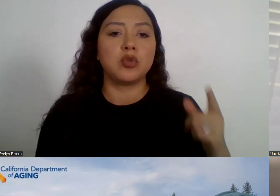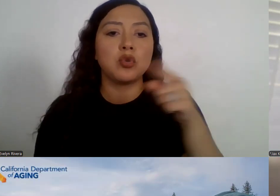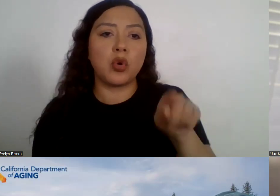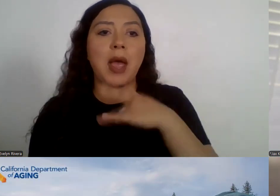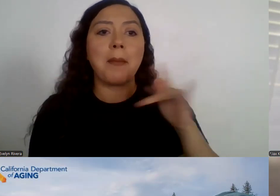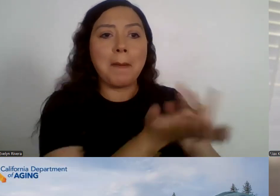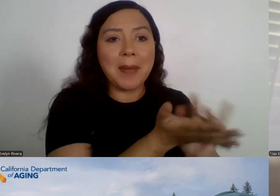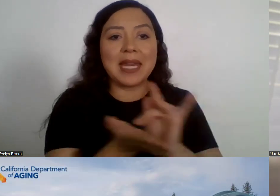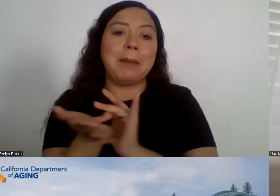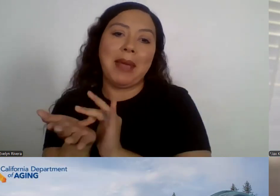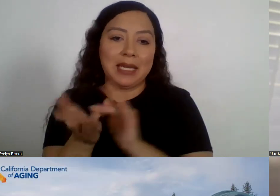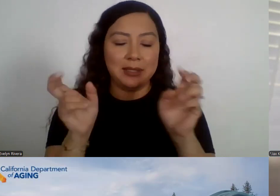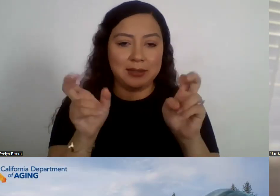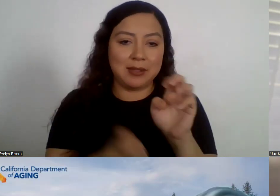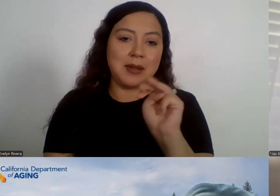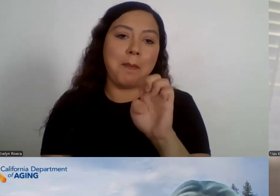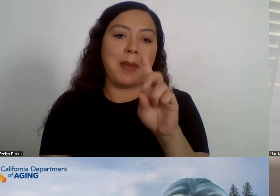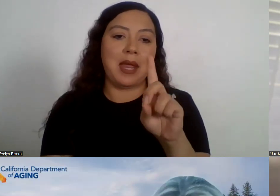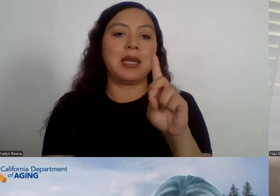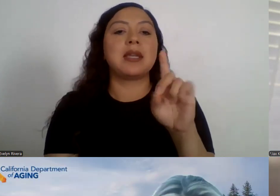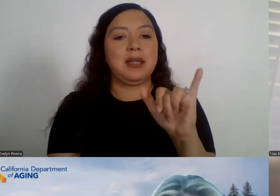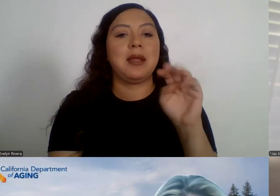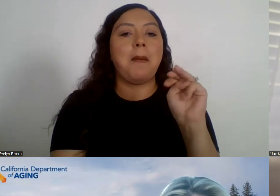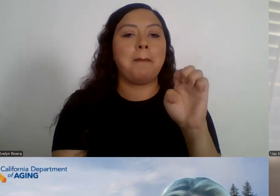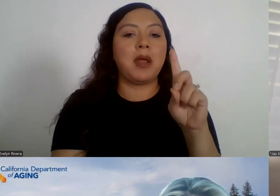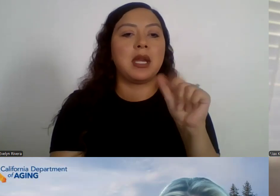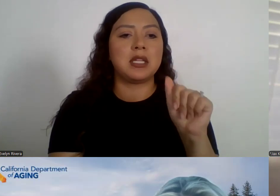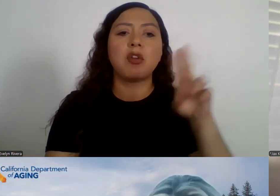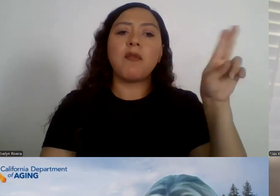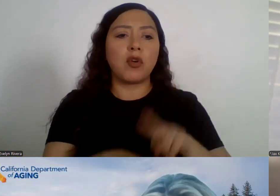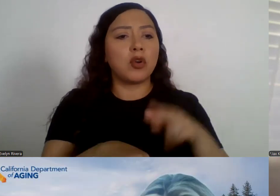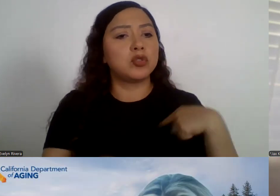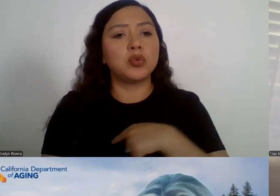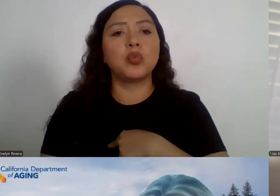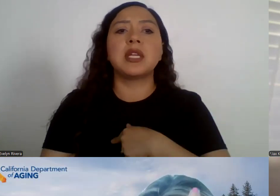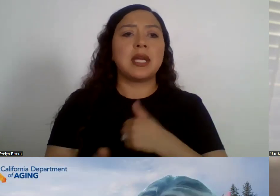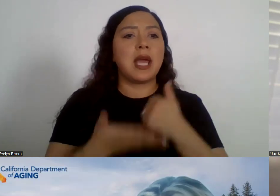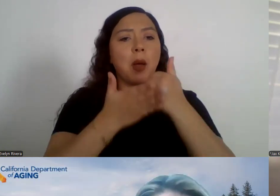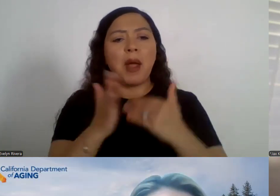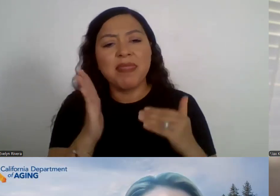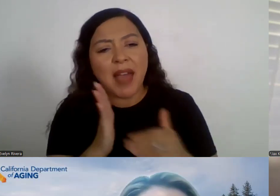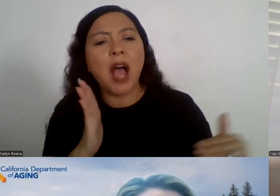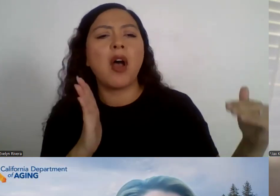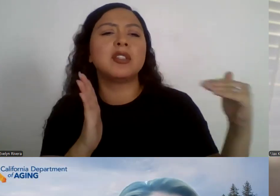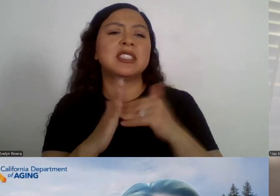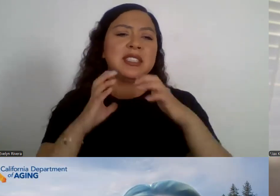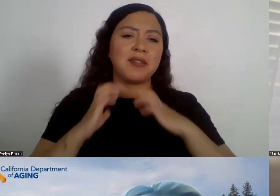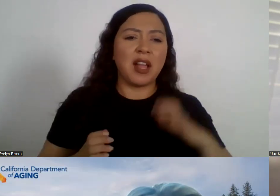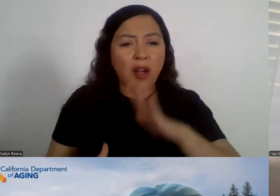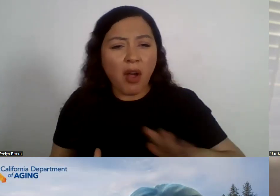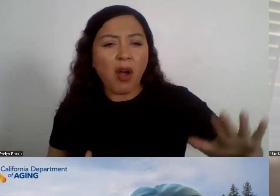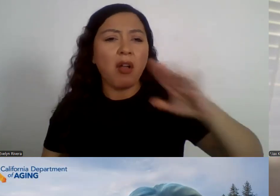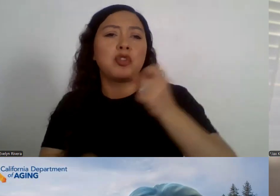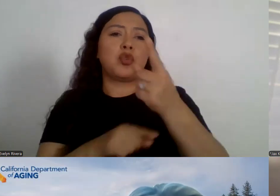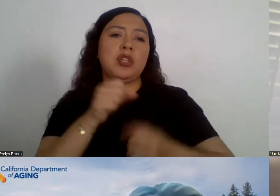though we assist thousands of clients every year across all communities of people, all